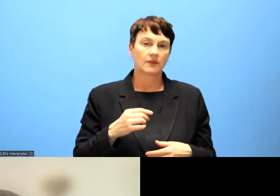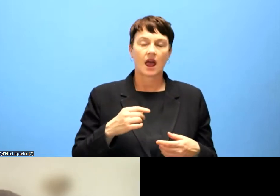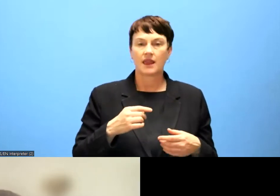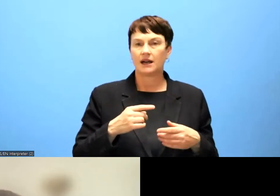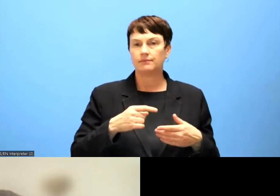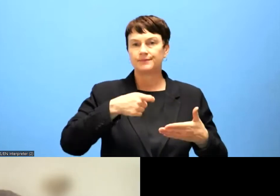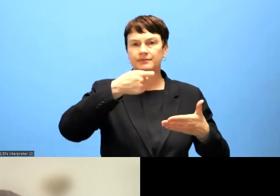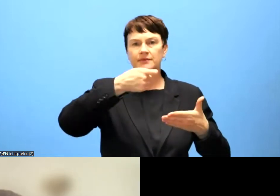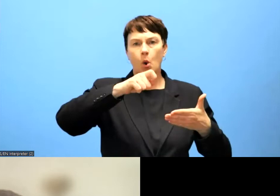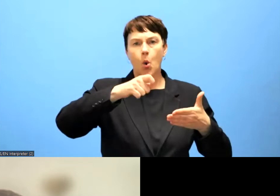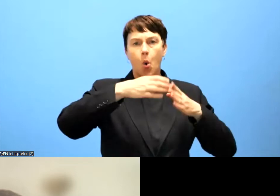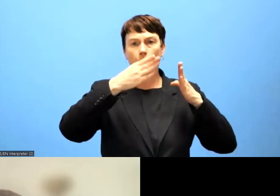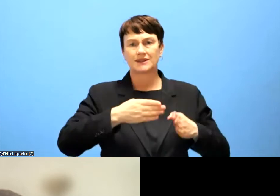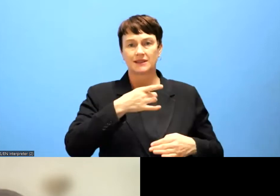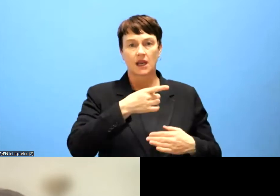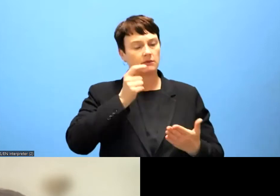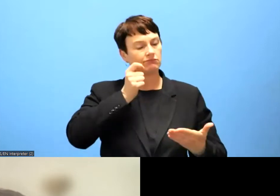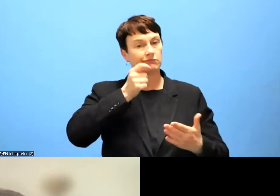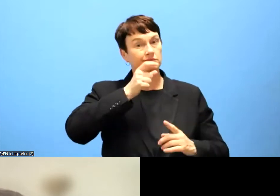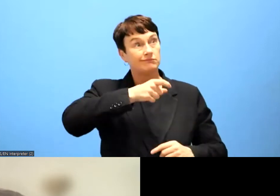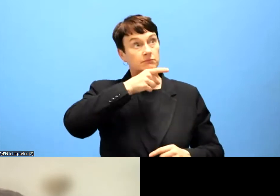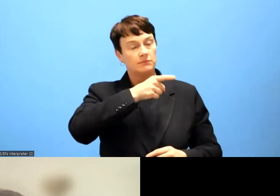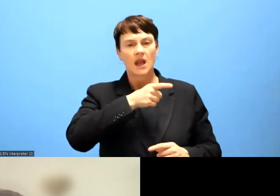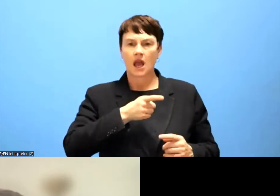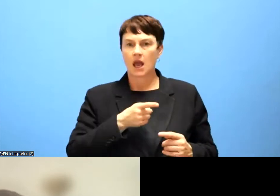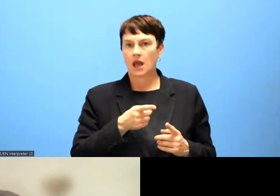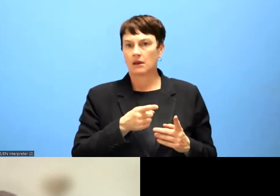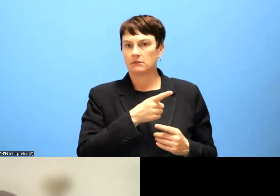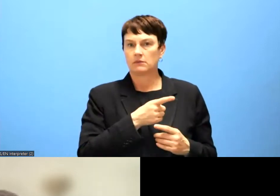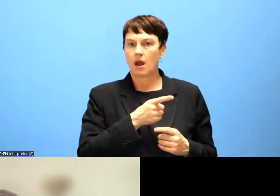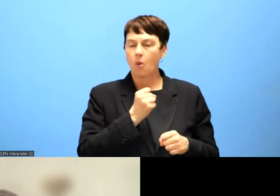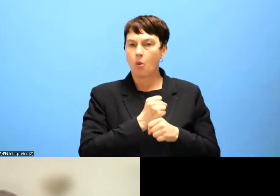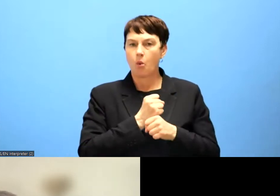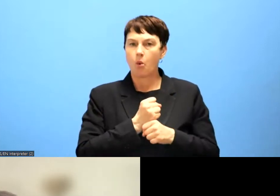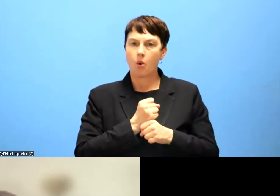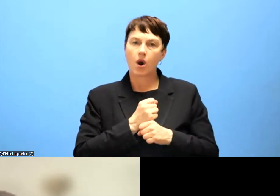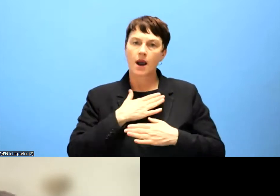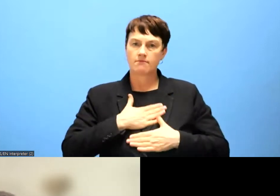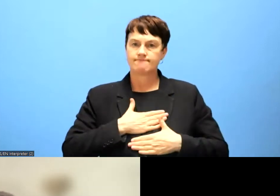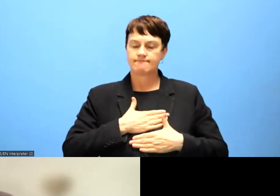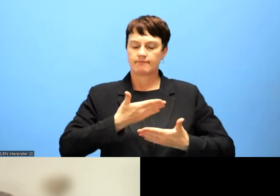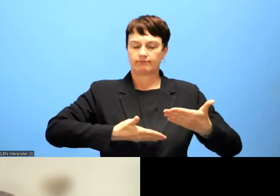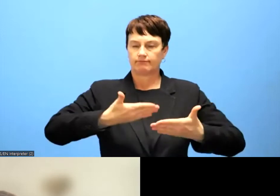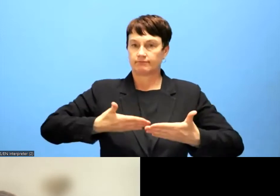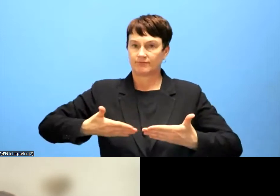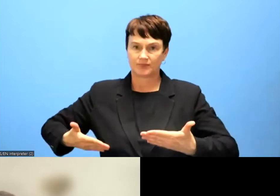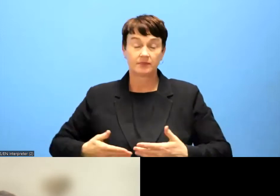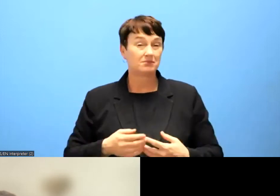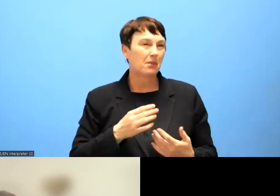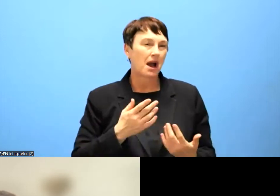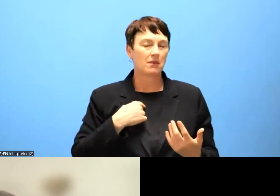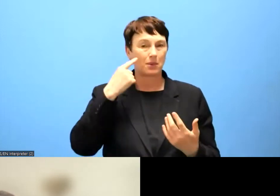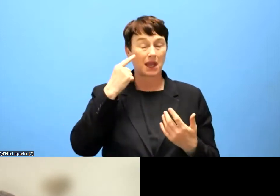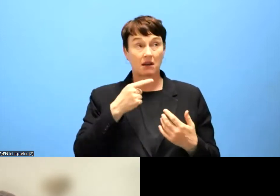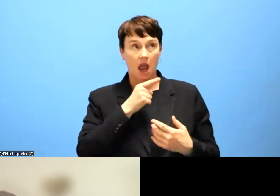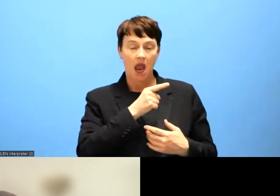But if you look at a more broad audience, I agree with you that maybe